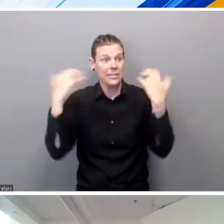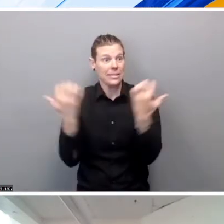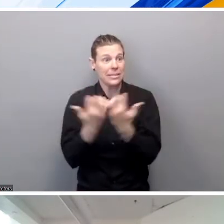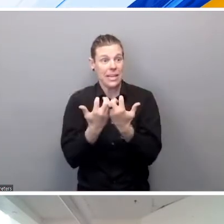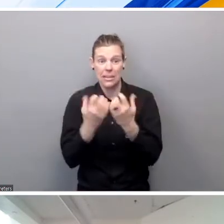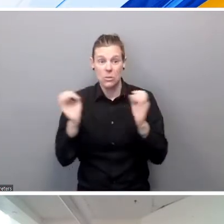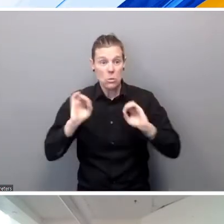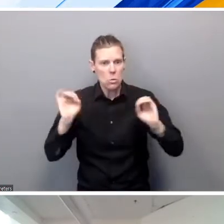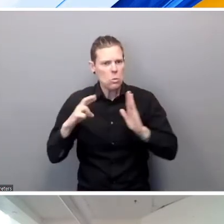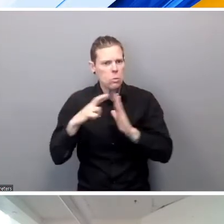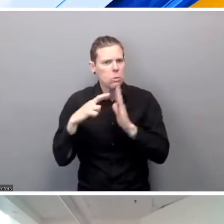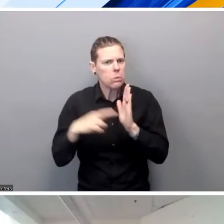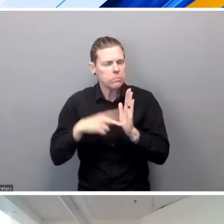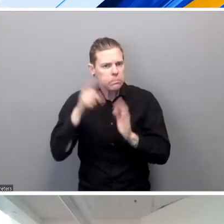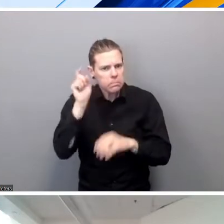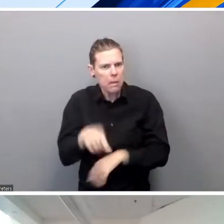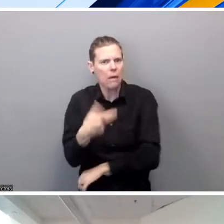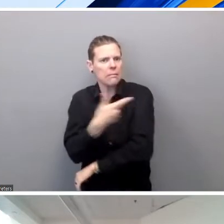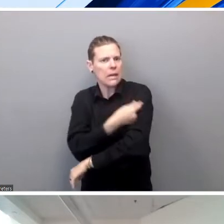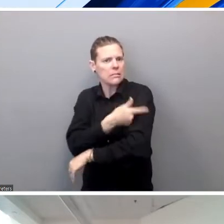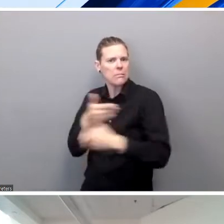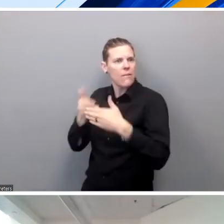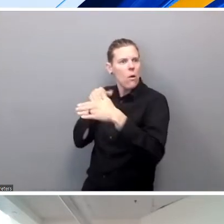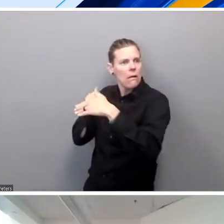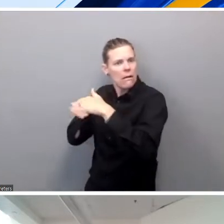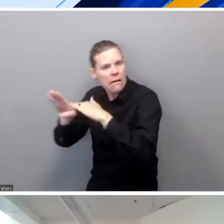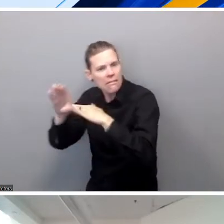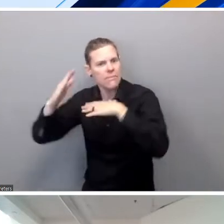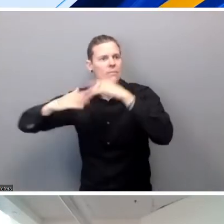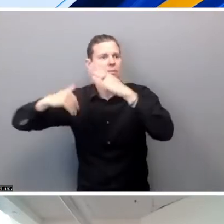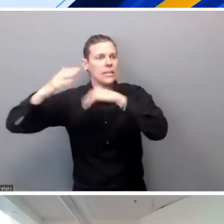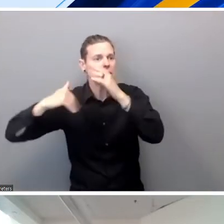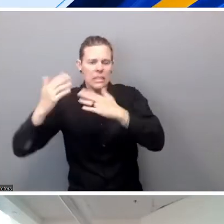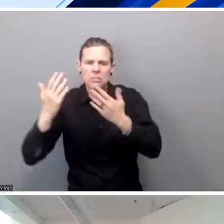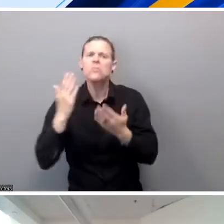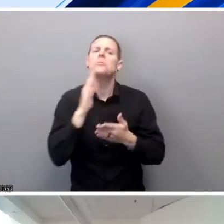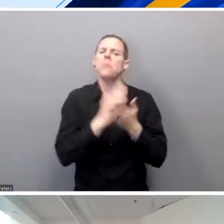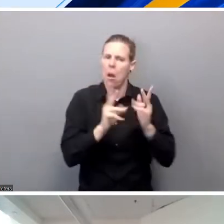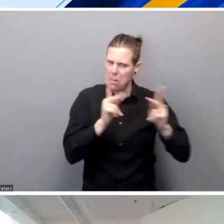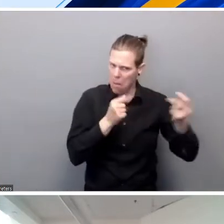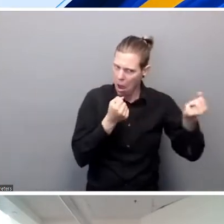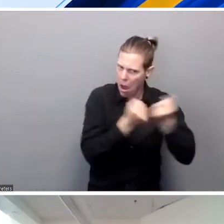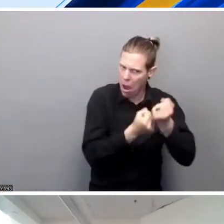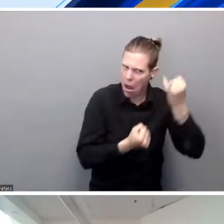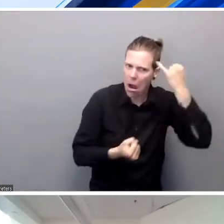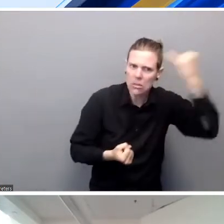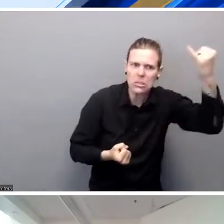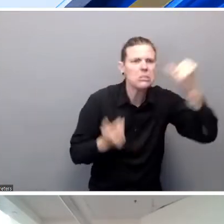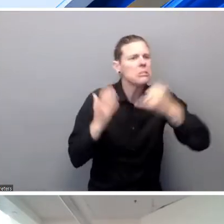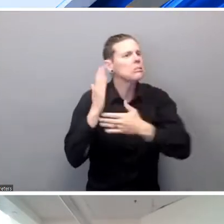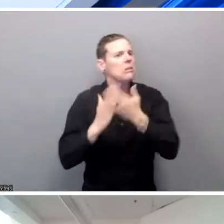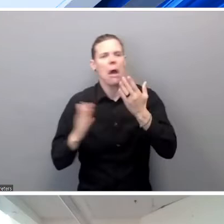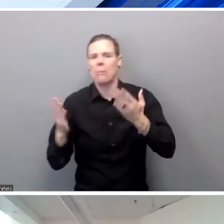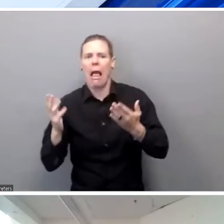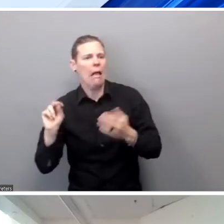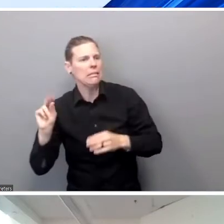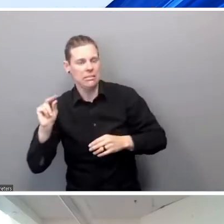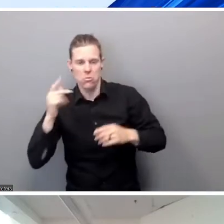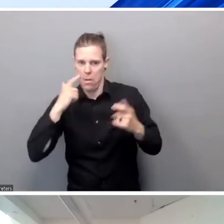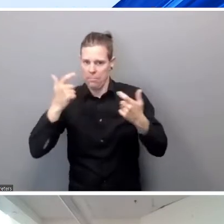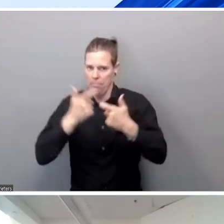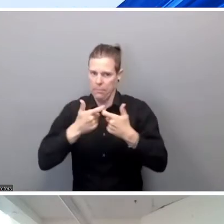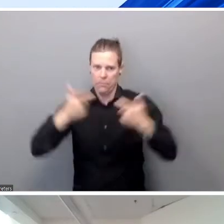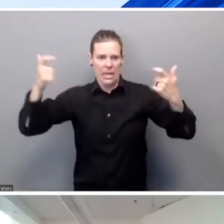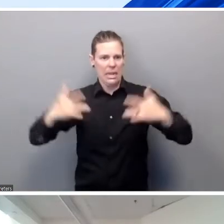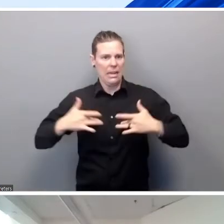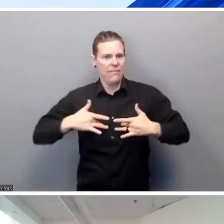are advocating for one. Do you think that's a good idea for large indoor venues? And do you think